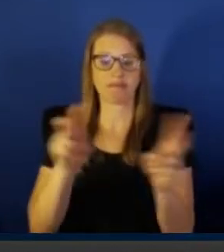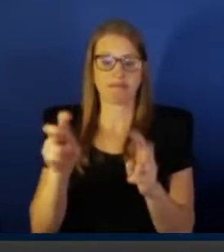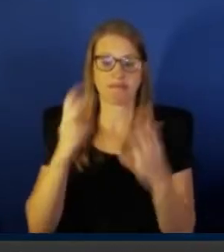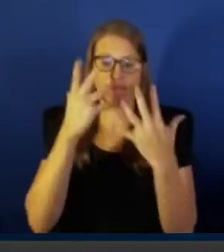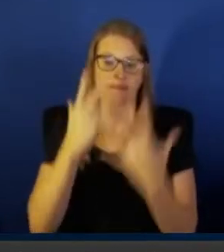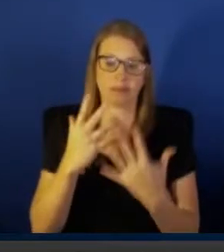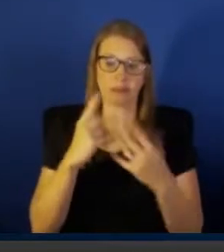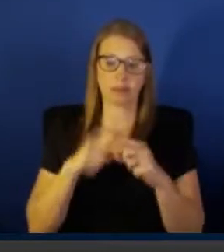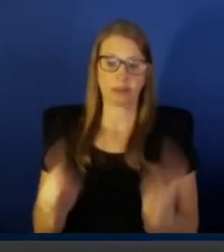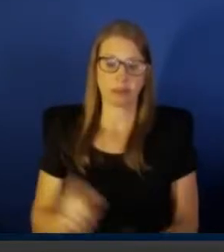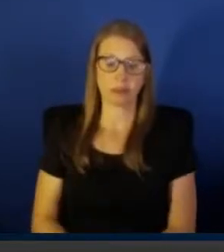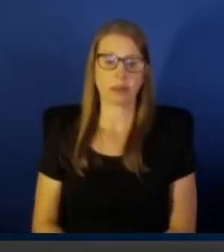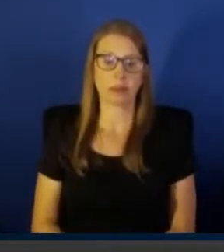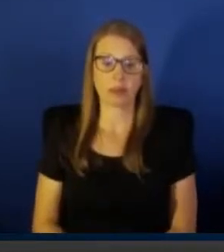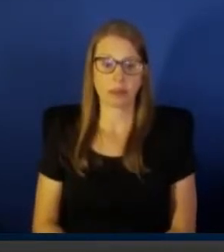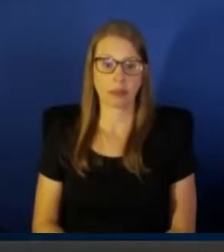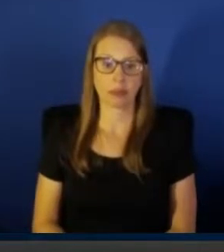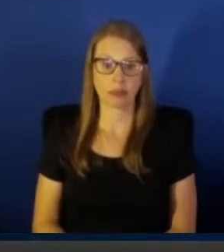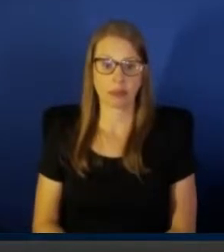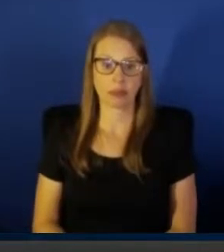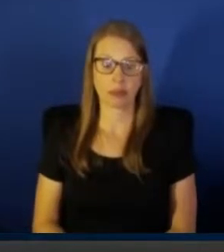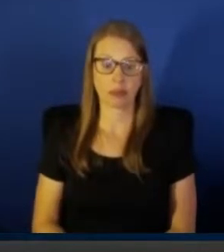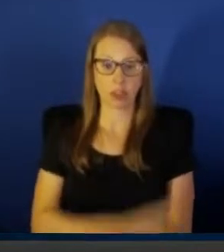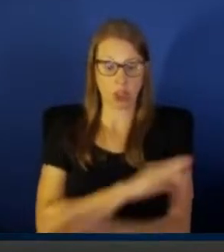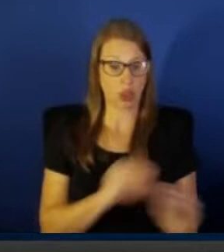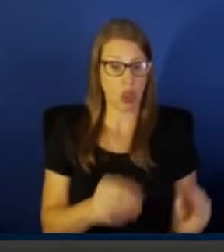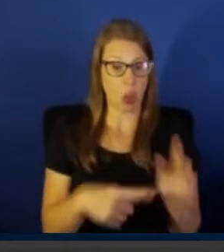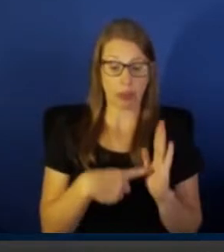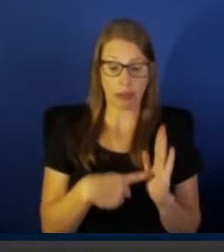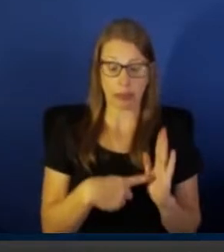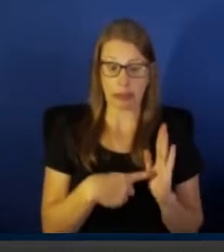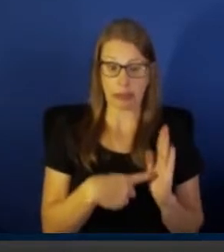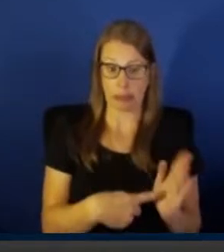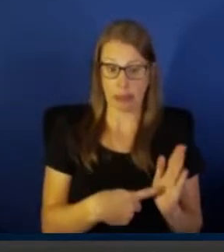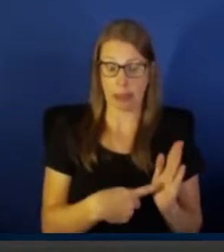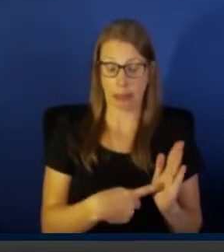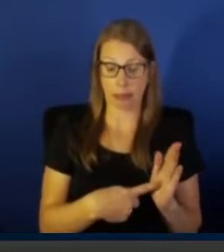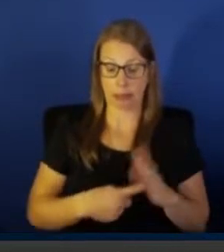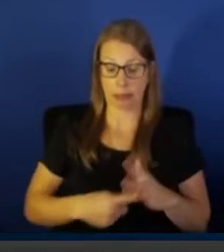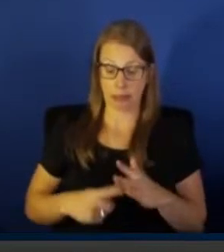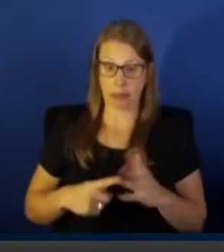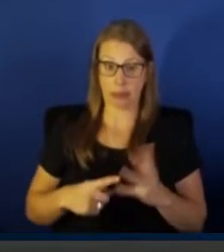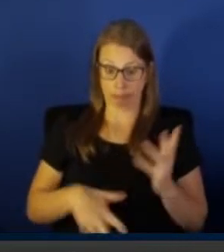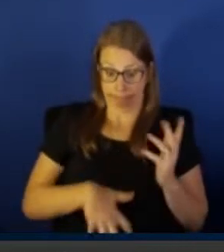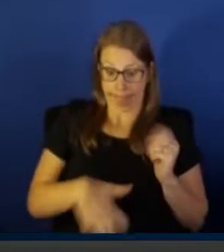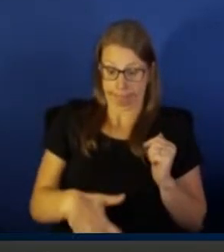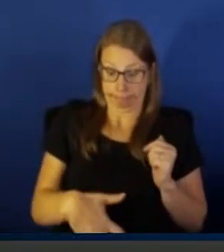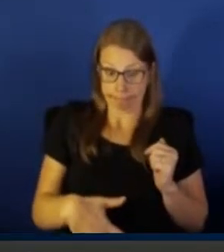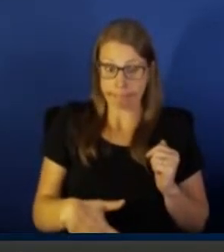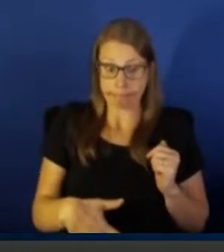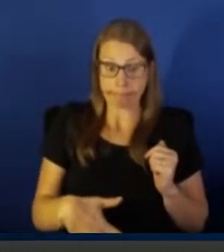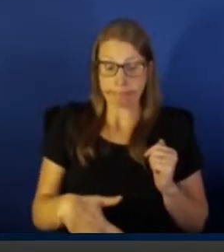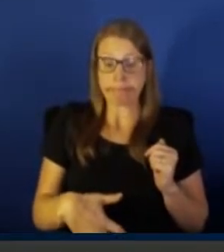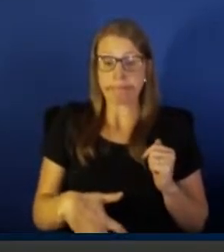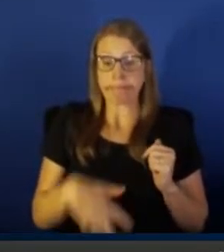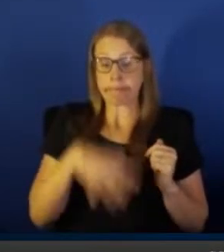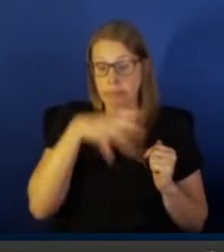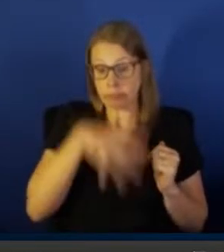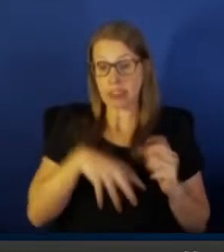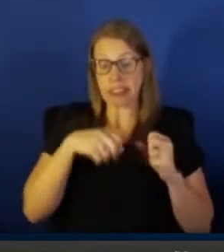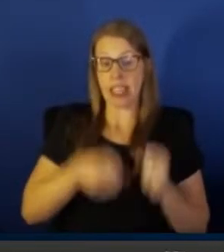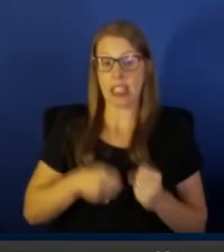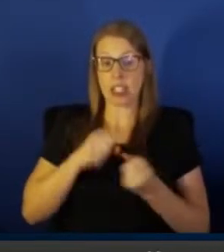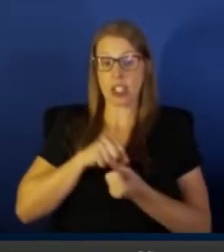from the very beginning, that even asymptomatic COVID-19 among moms, moms-to-be that is, can lead to complications